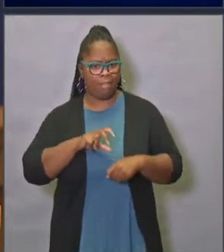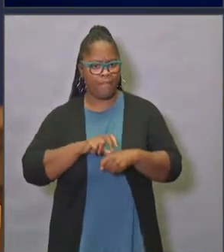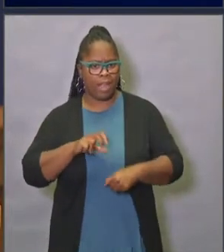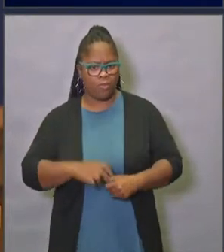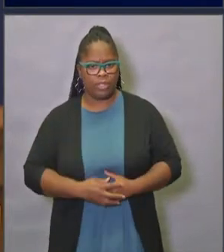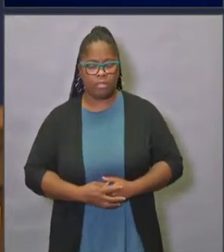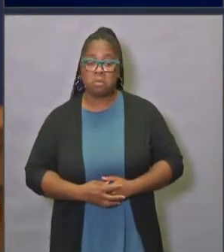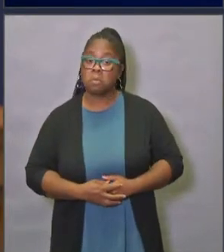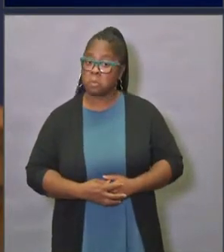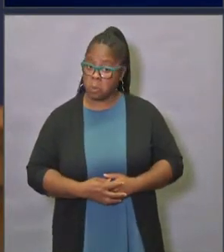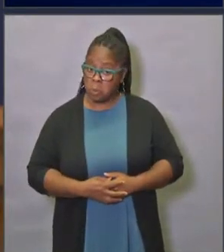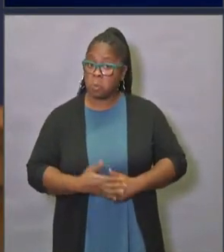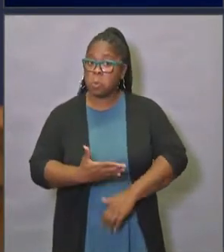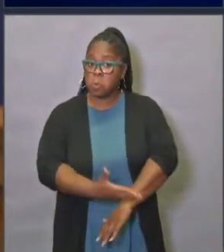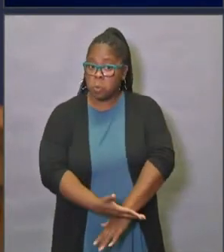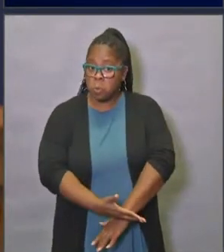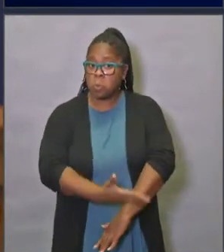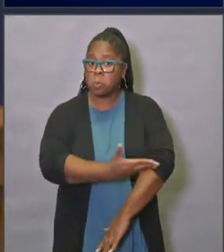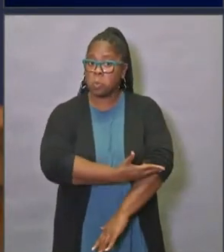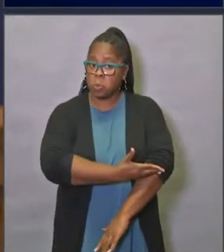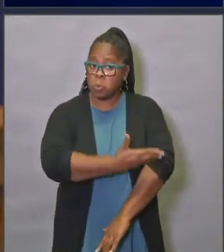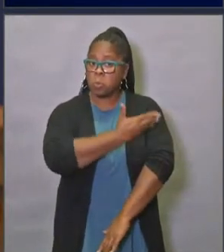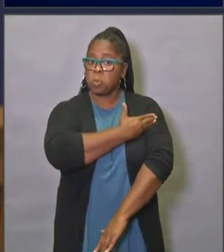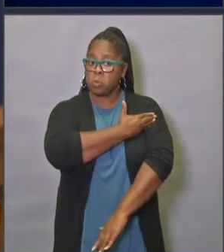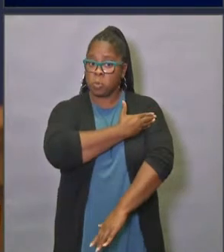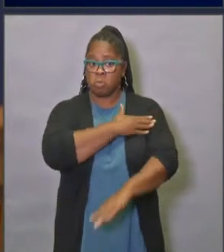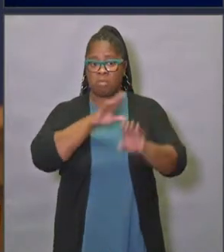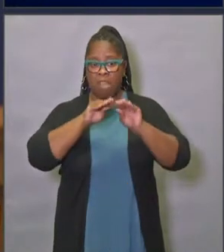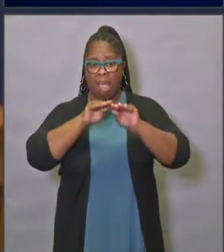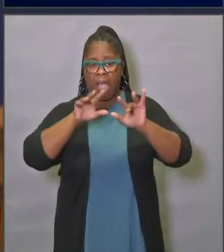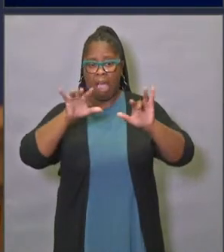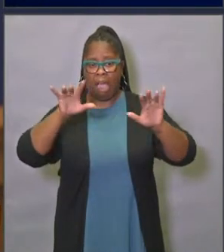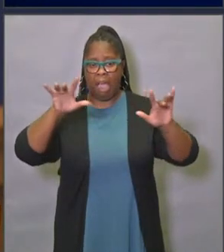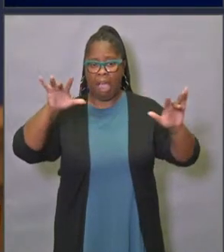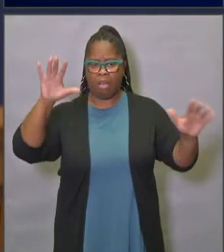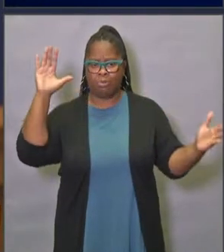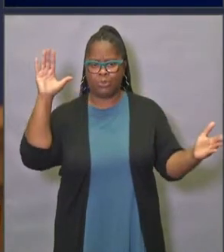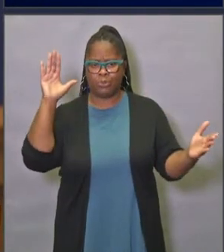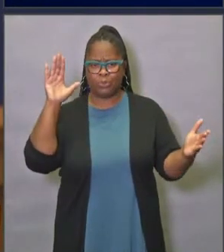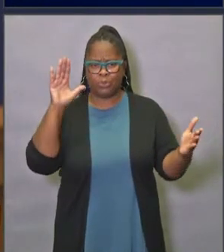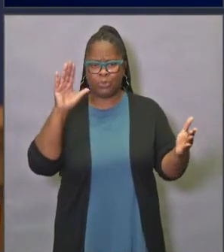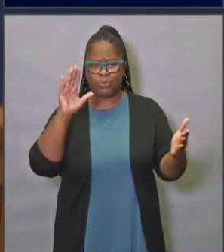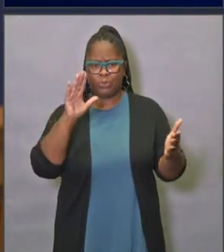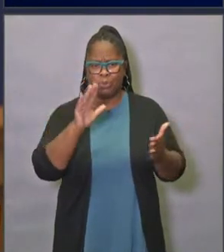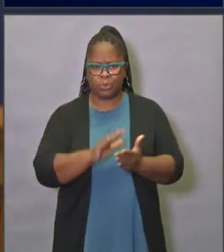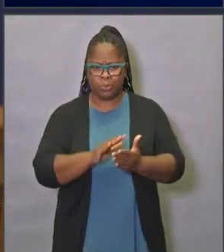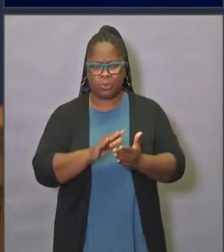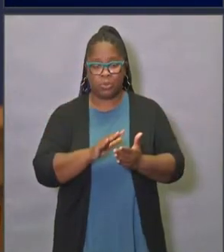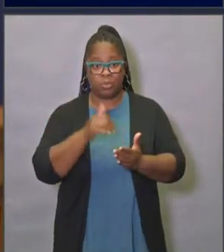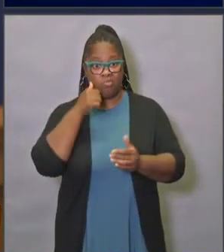made a lot of progress reducing transmission in LA County since we experienced that surge